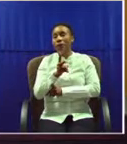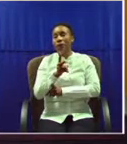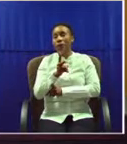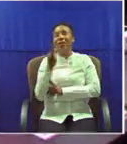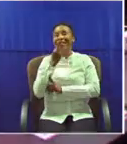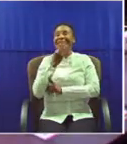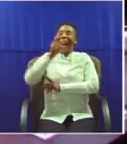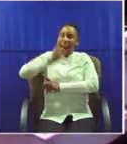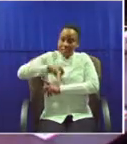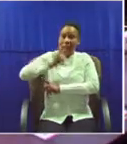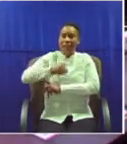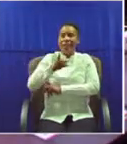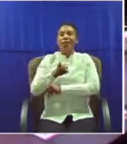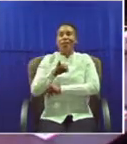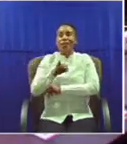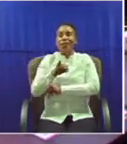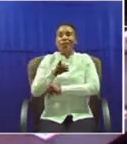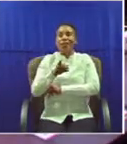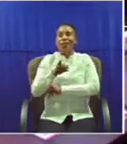Pindafuti.